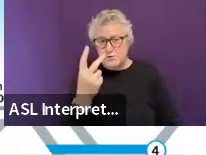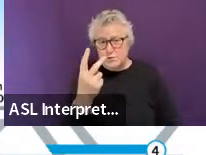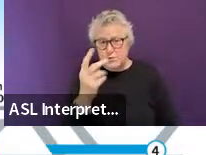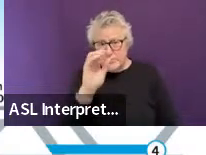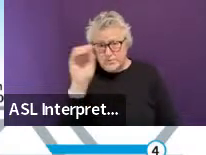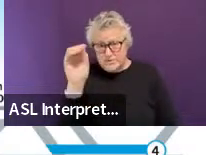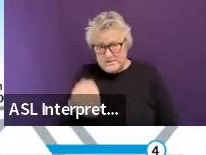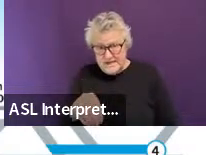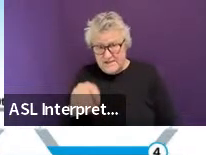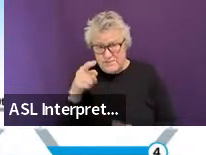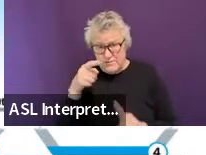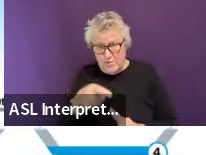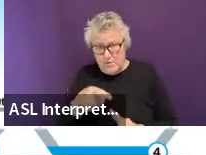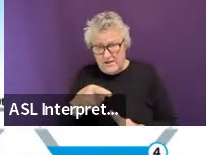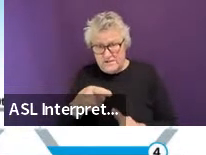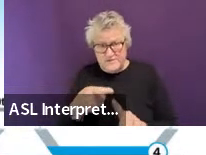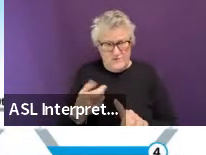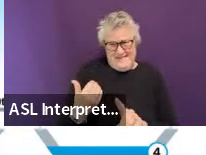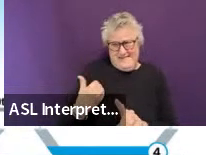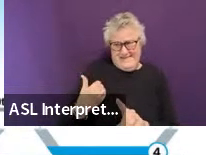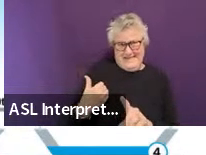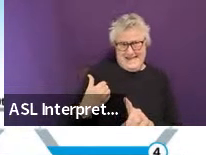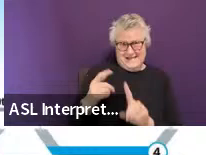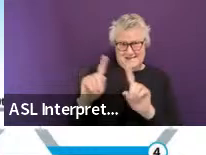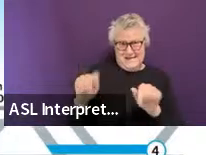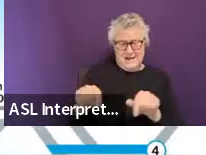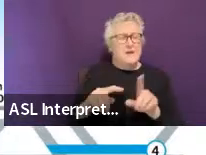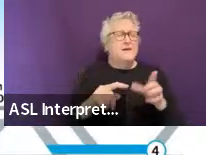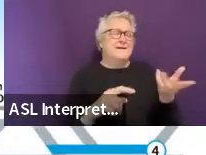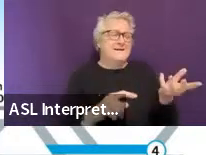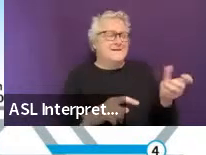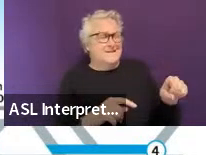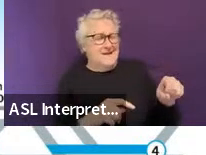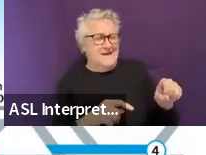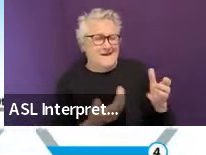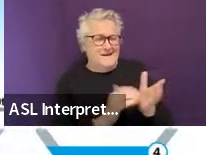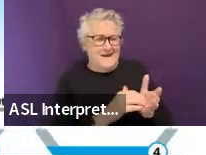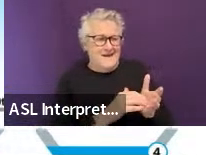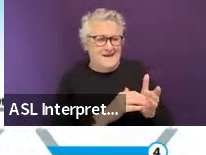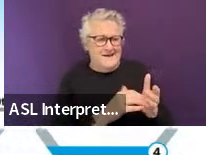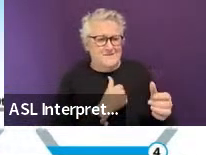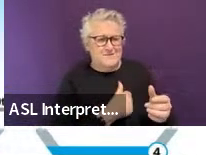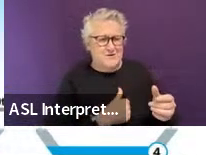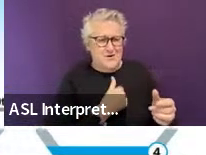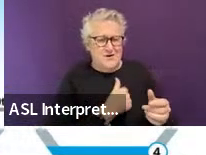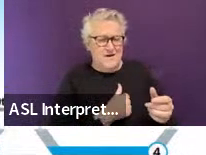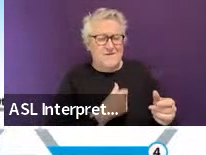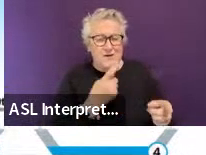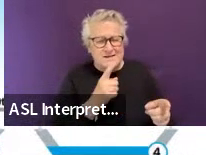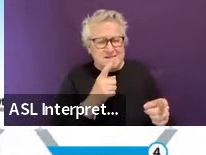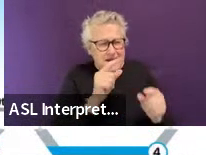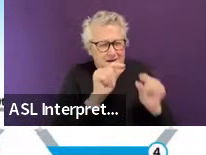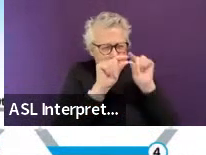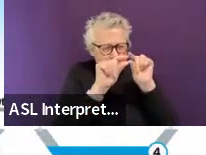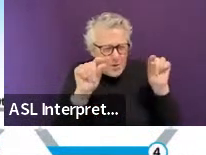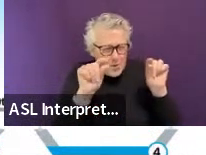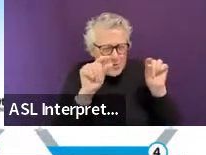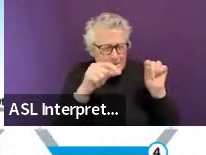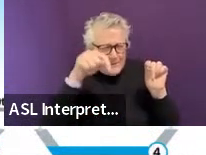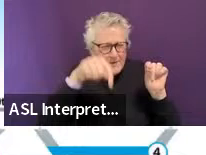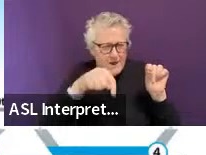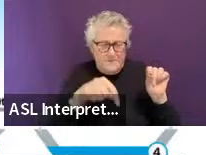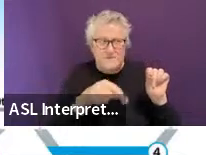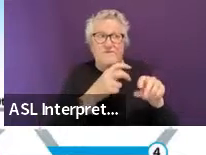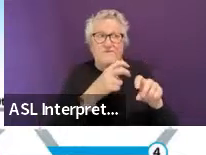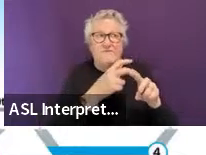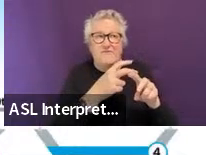slide that you showed. Yeah, again, I'm sorry, these, can somebody help us zoom in? There's a footnote on the bottom of this that is very difficult to